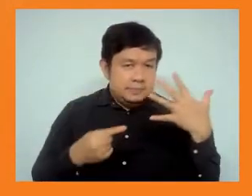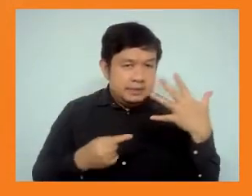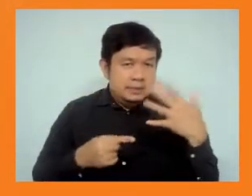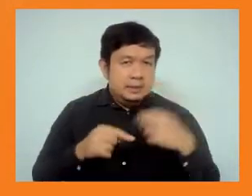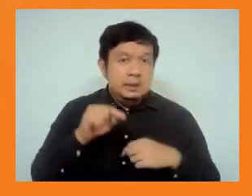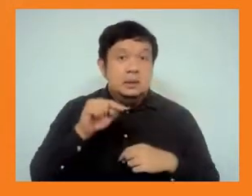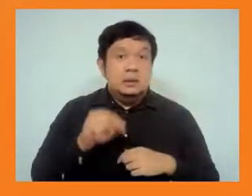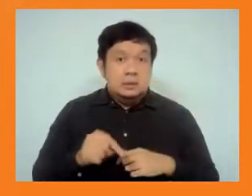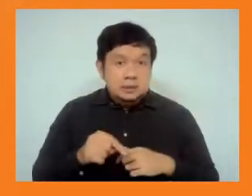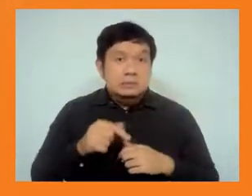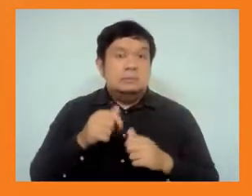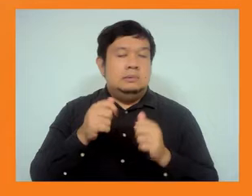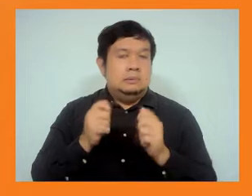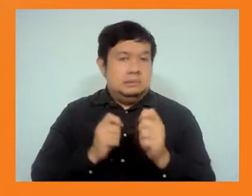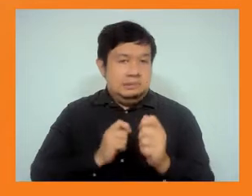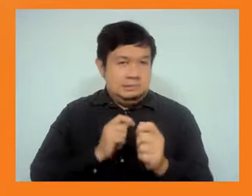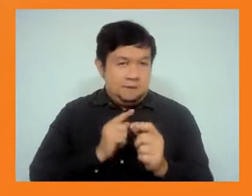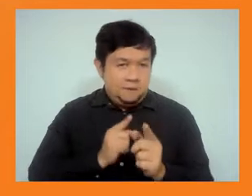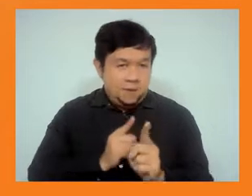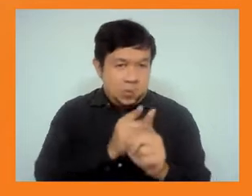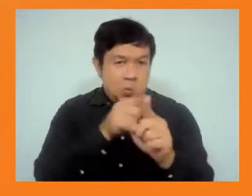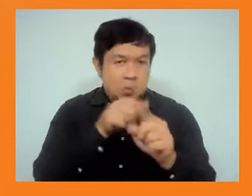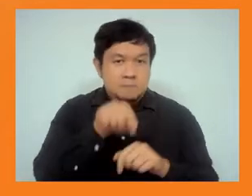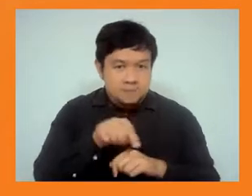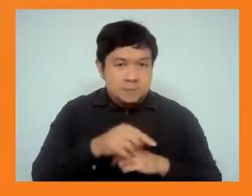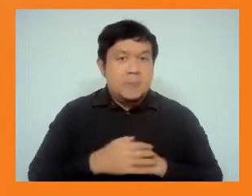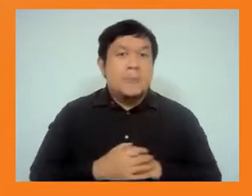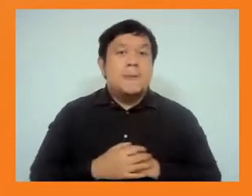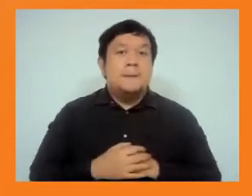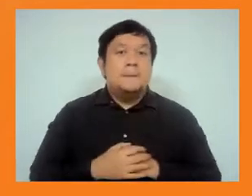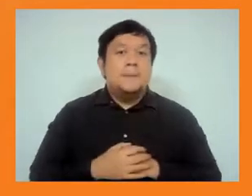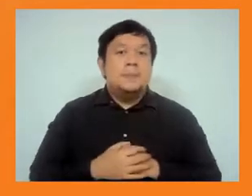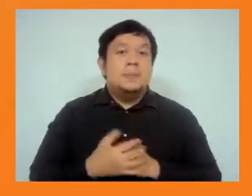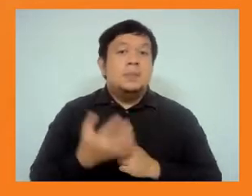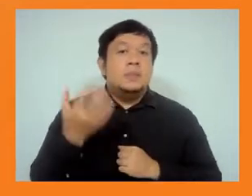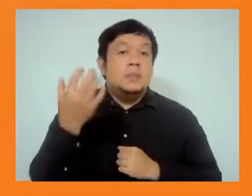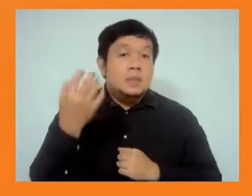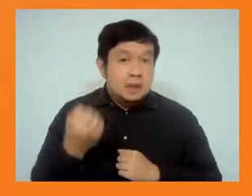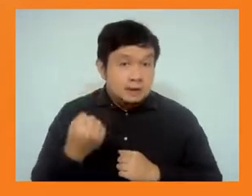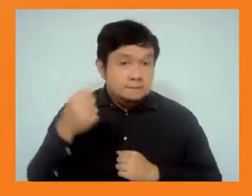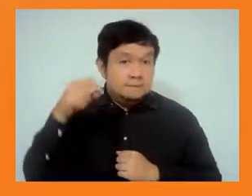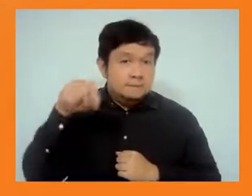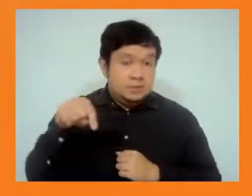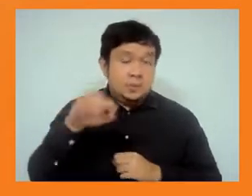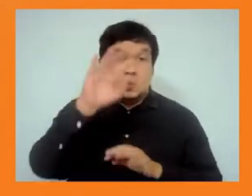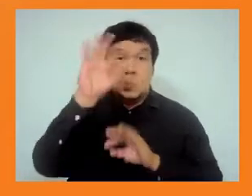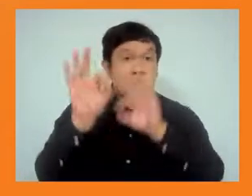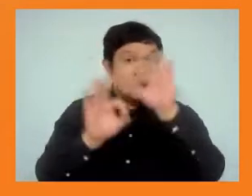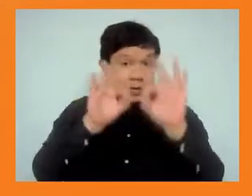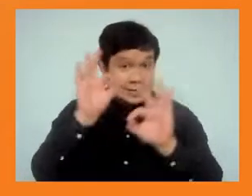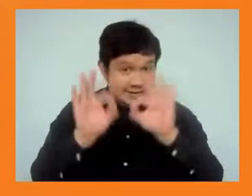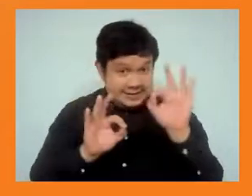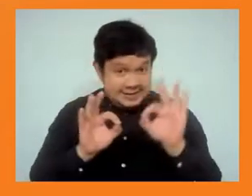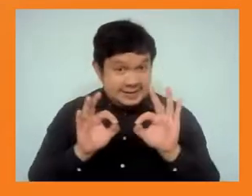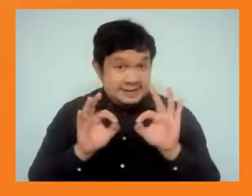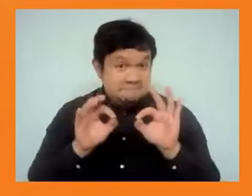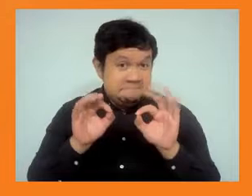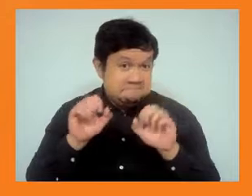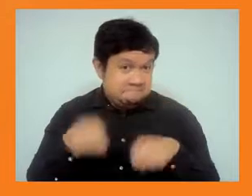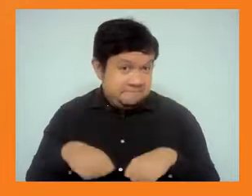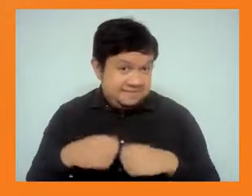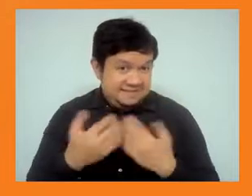And these 5,000 have just made way for a small stretch of Bangalore Metro, which is funded by the